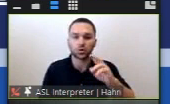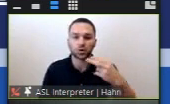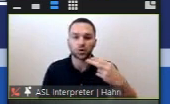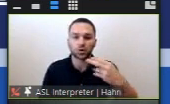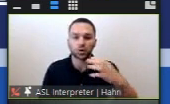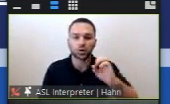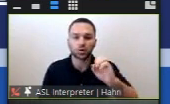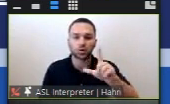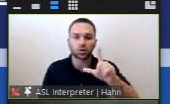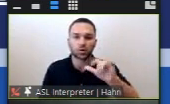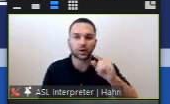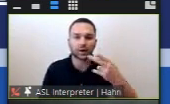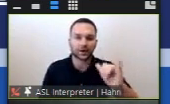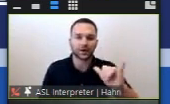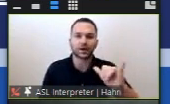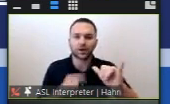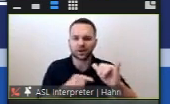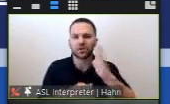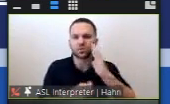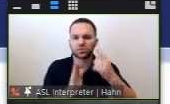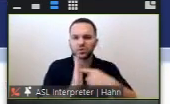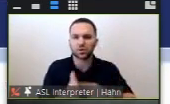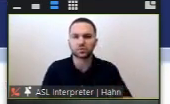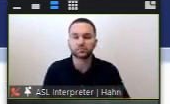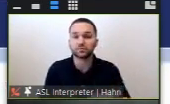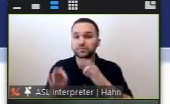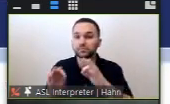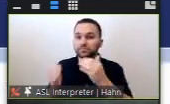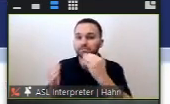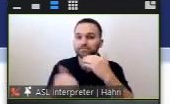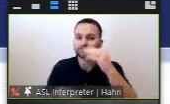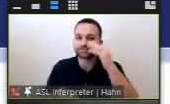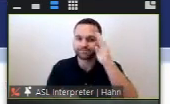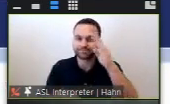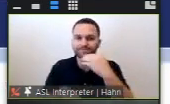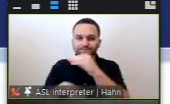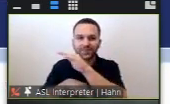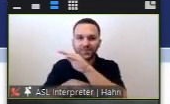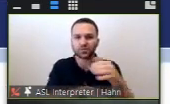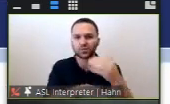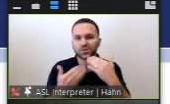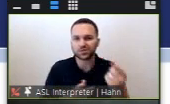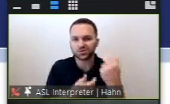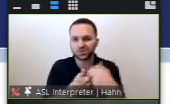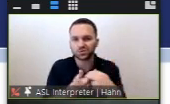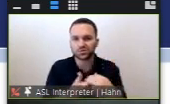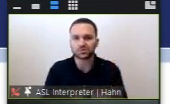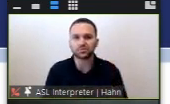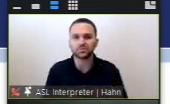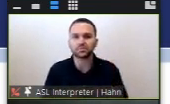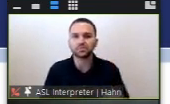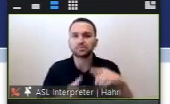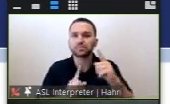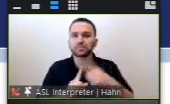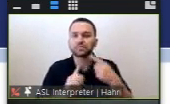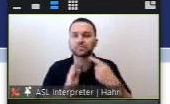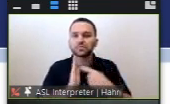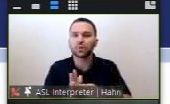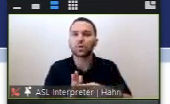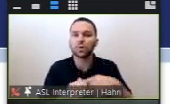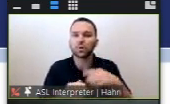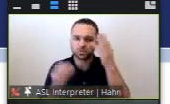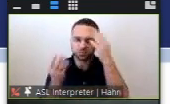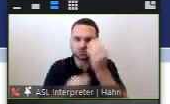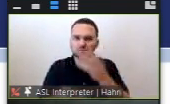today. Great. Thank you so much. Good afternoon to all of you, and thanks for being here. So I want to start here where we normally do with an update on our